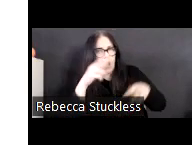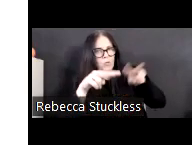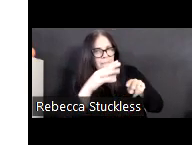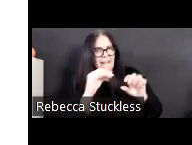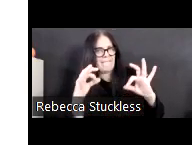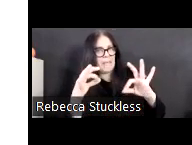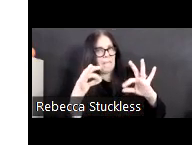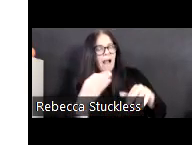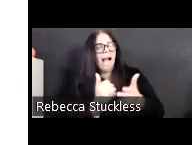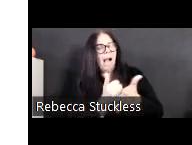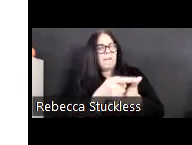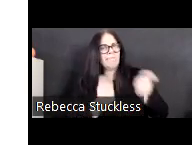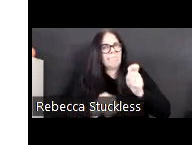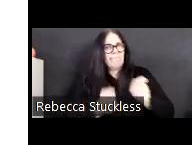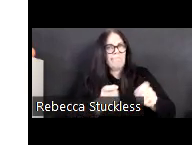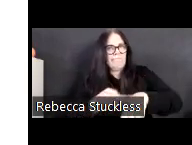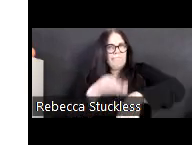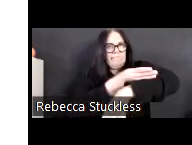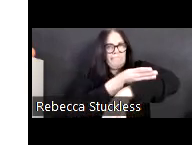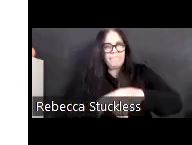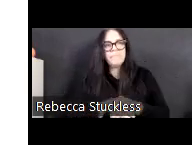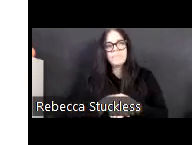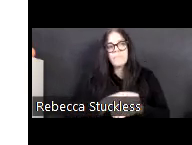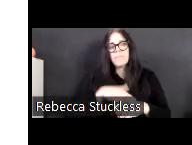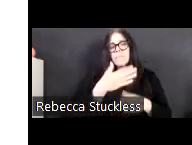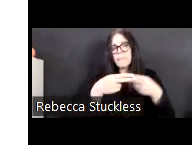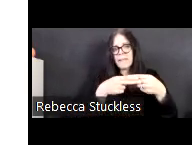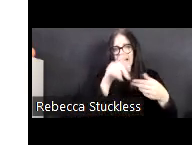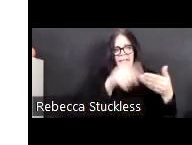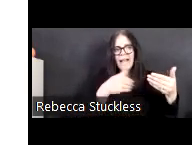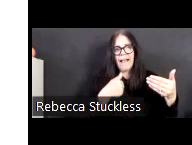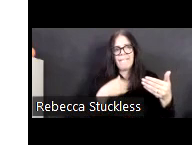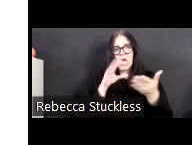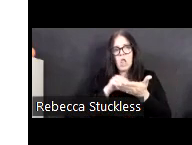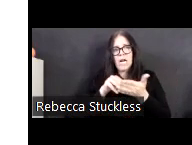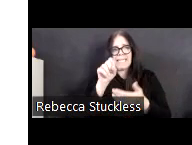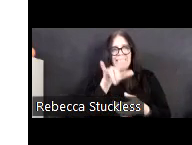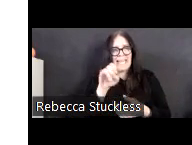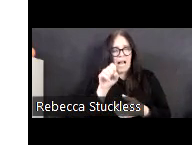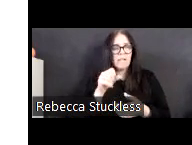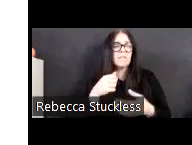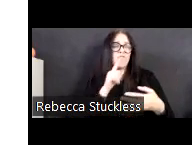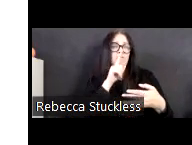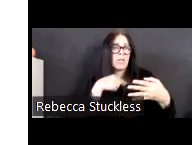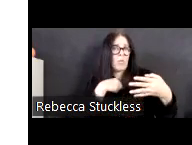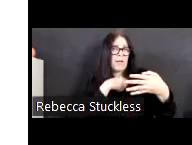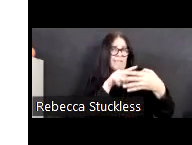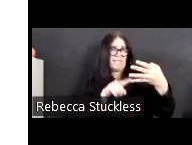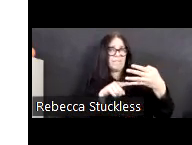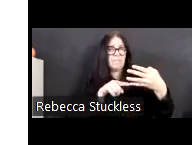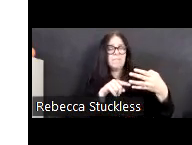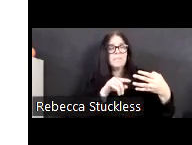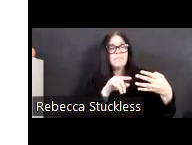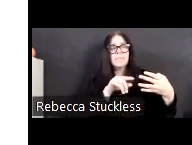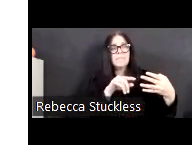So in the next slide, I've got the learning styles task. I'm going to show it to you. We changed that over into